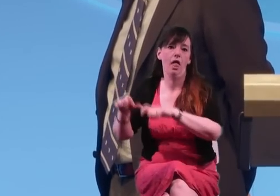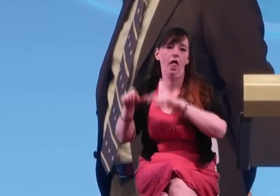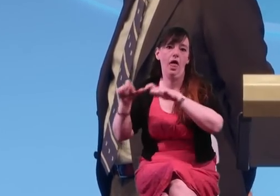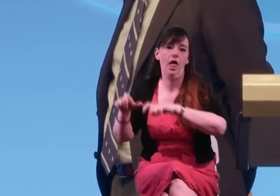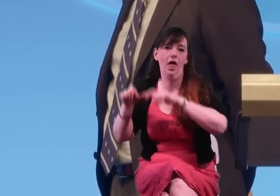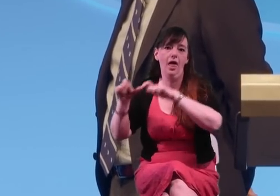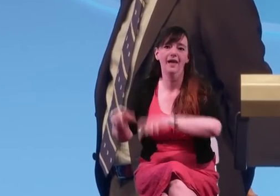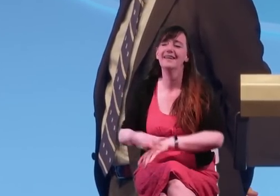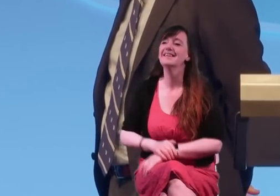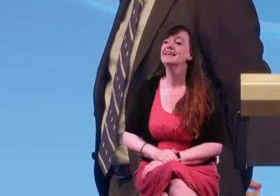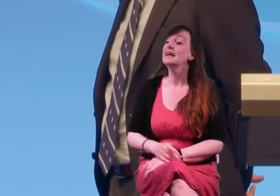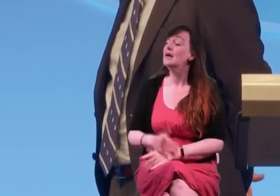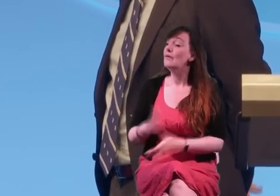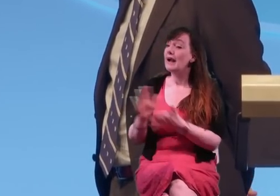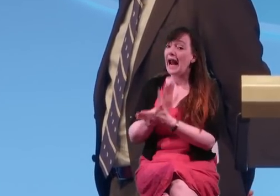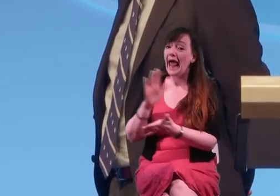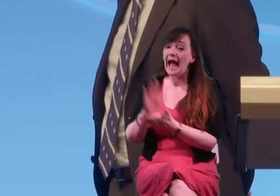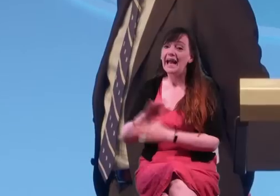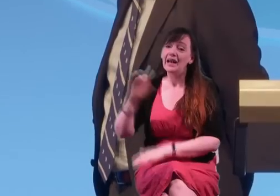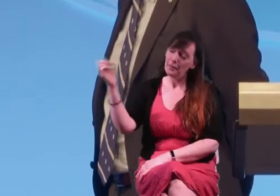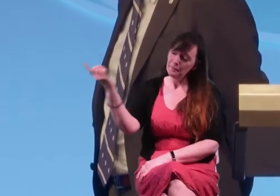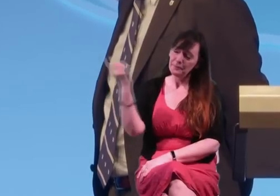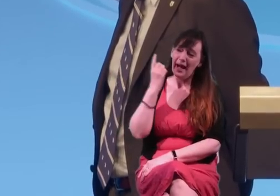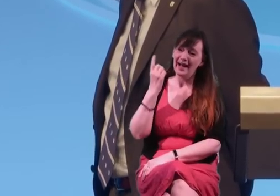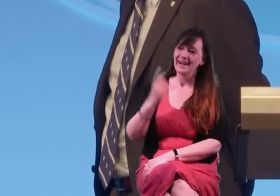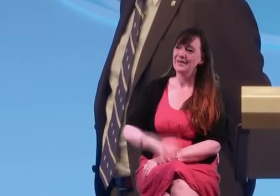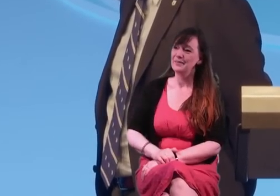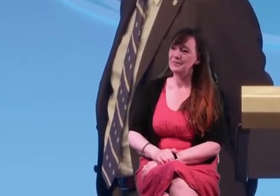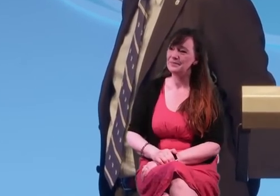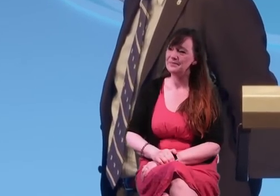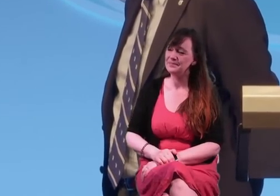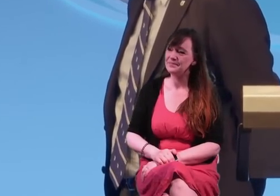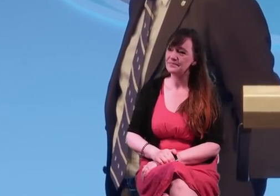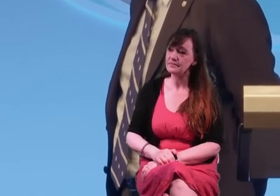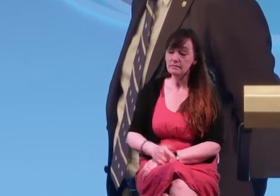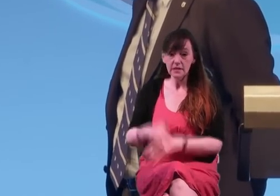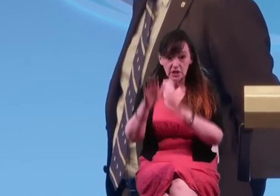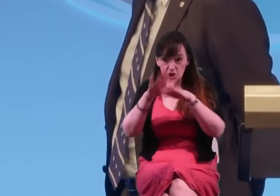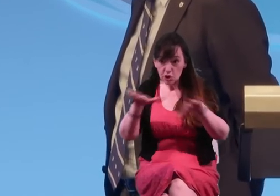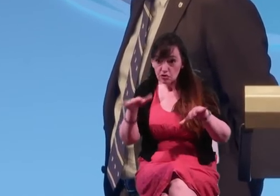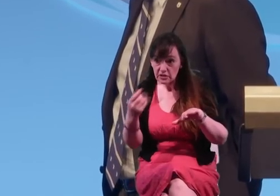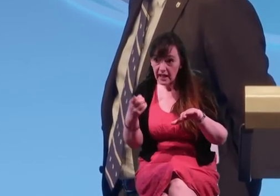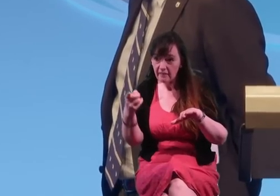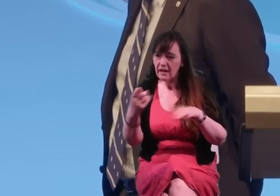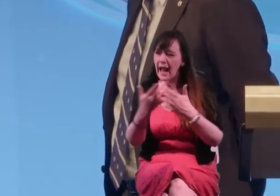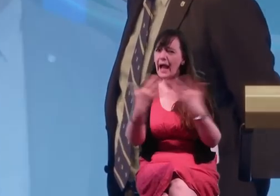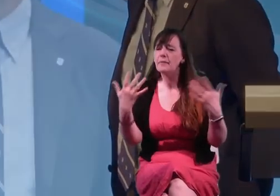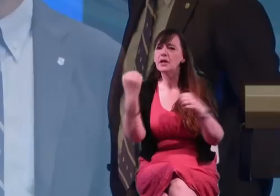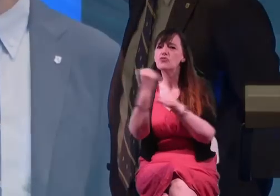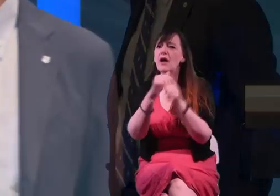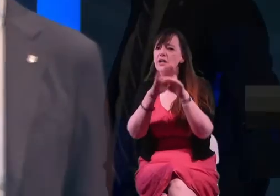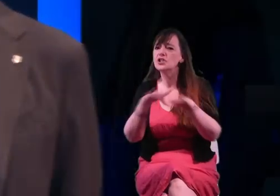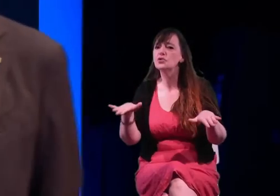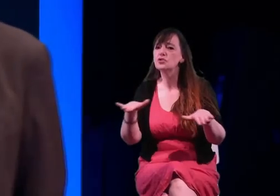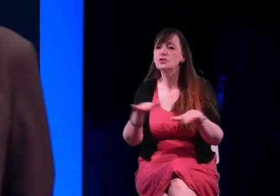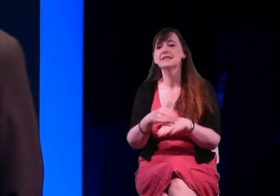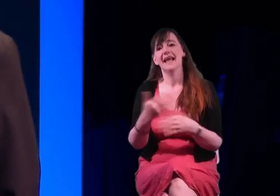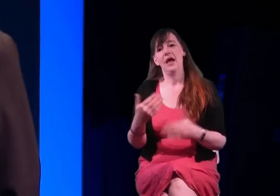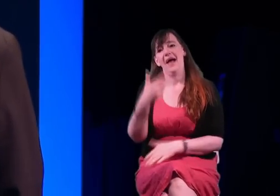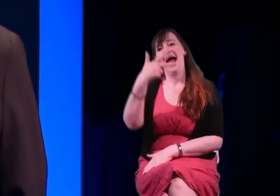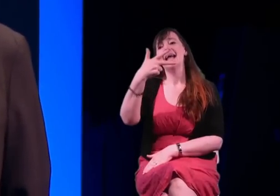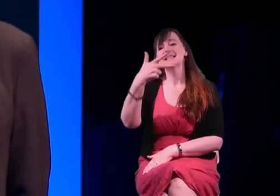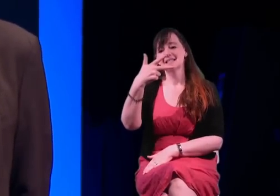We're so glad to have you back here some of the time. You've got children, and how many grandchildren? We now have eight